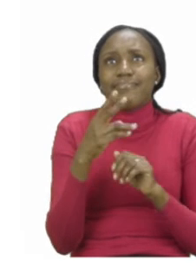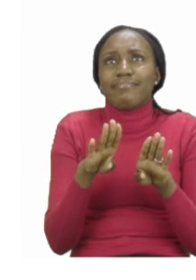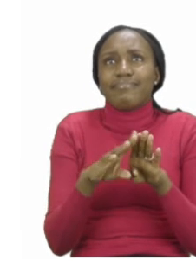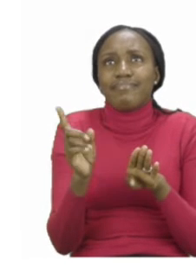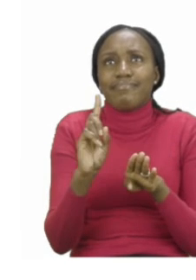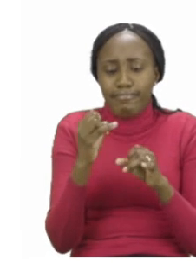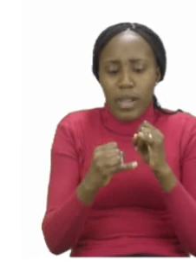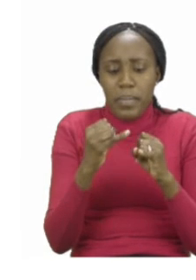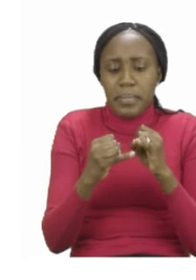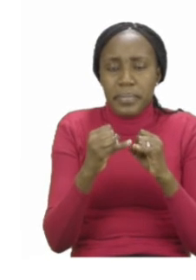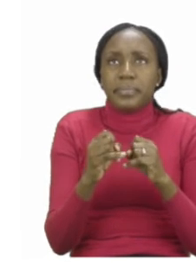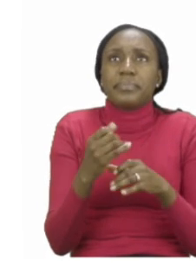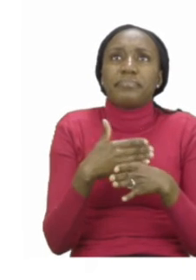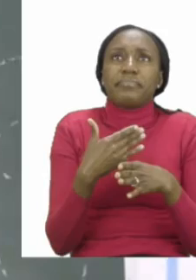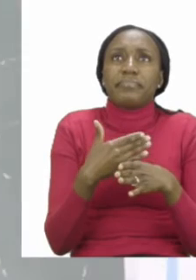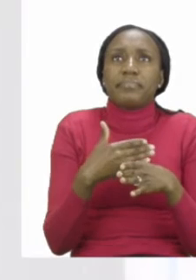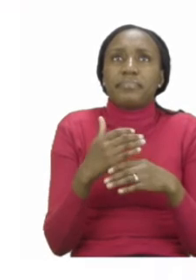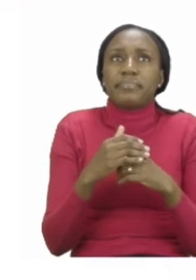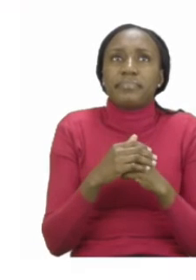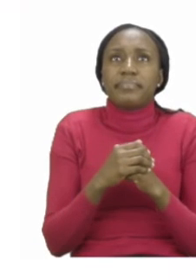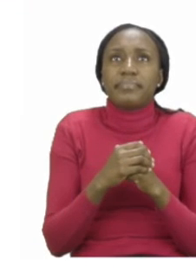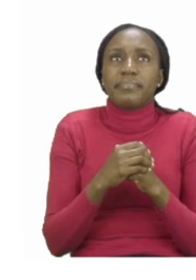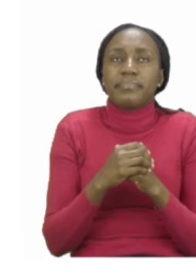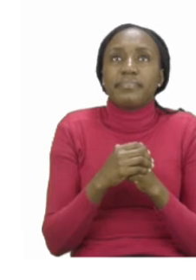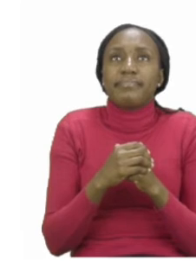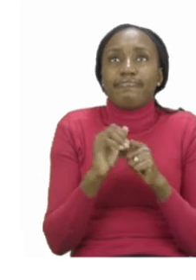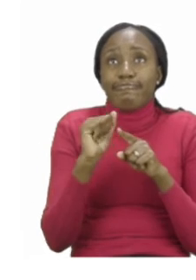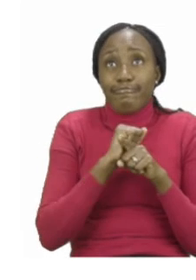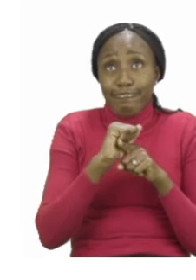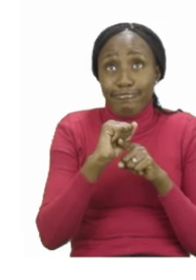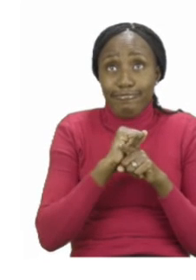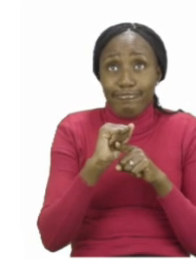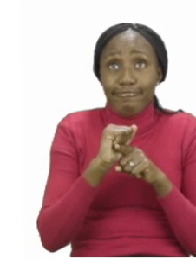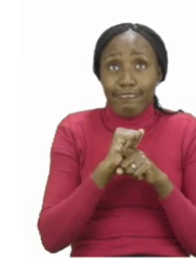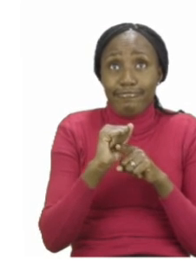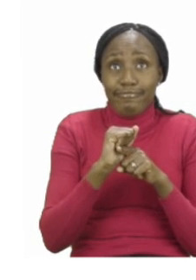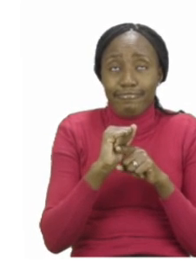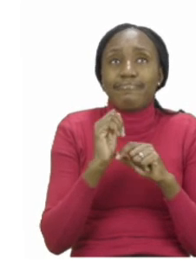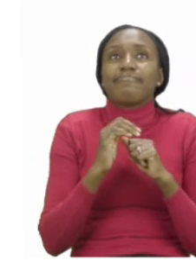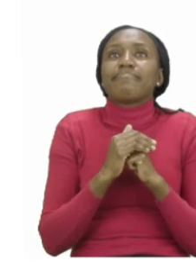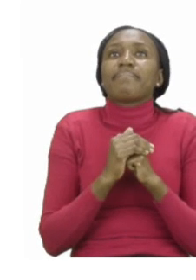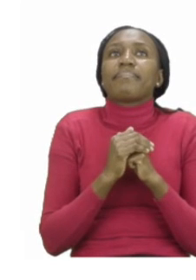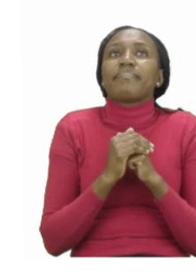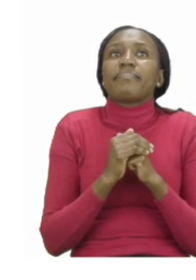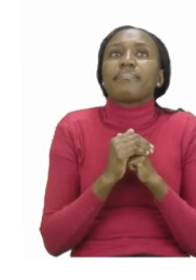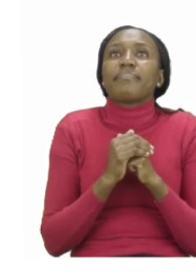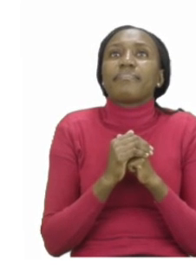the last part of our lesson. Let's turn our booklets to page